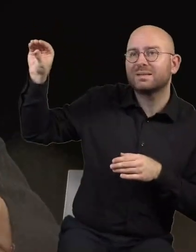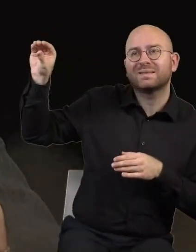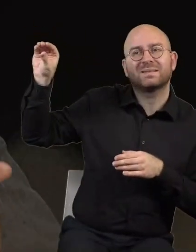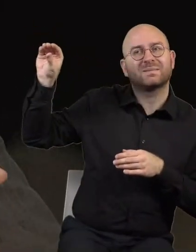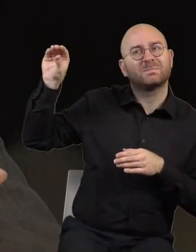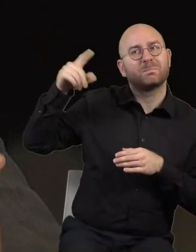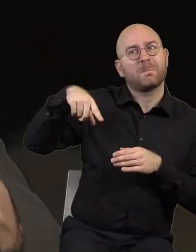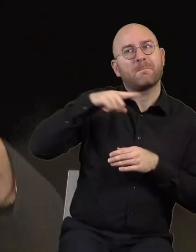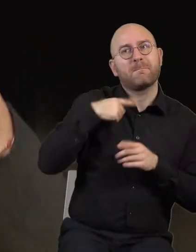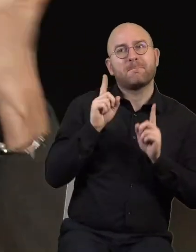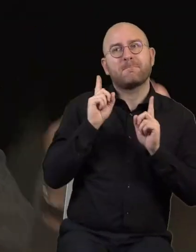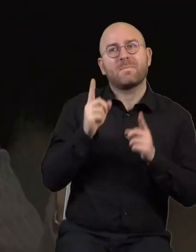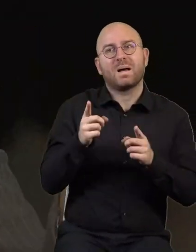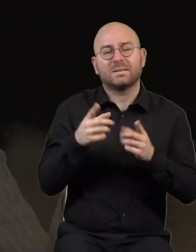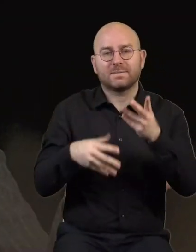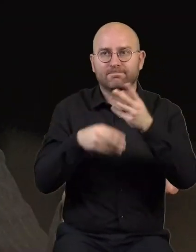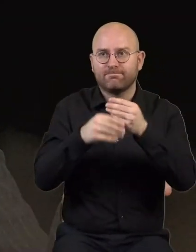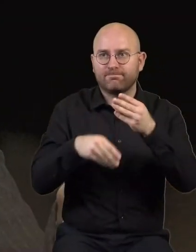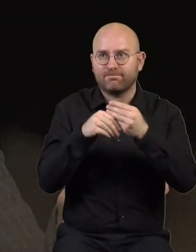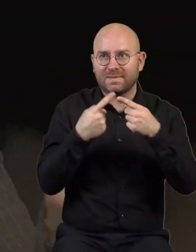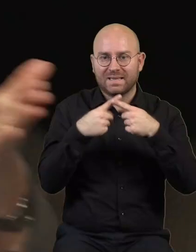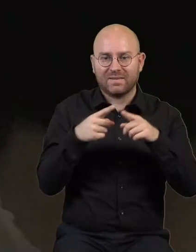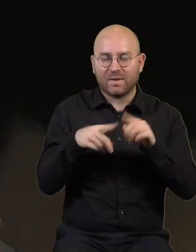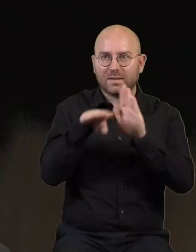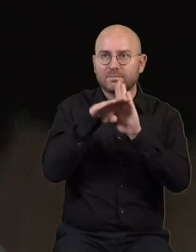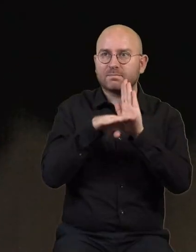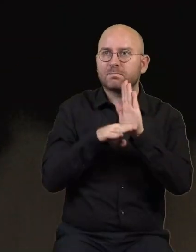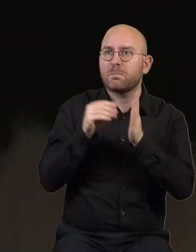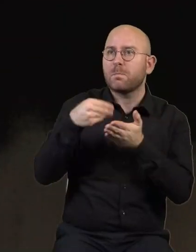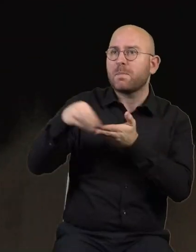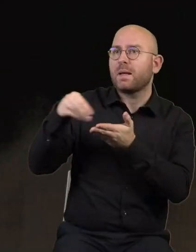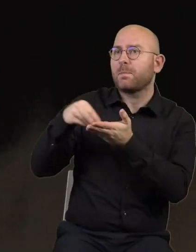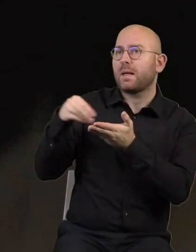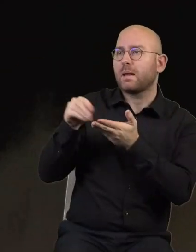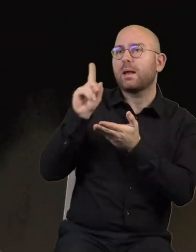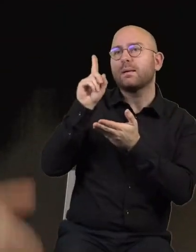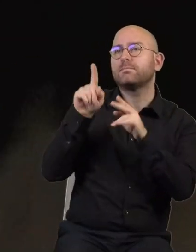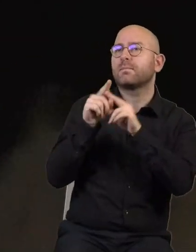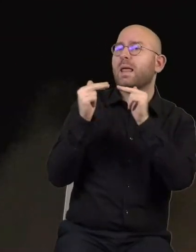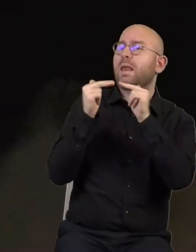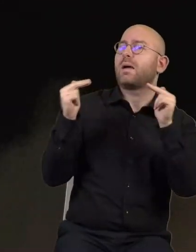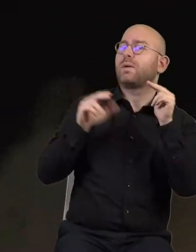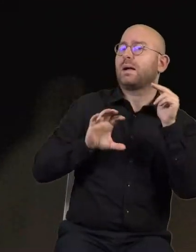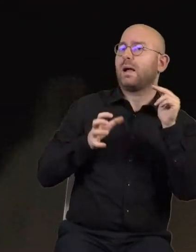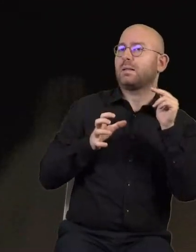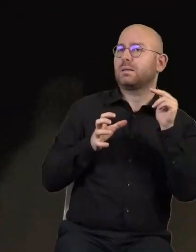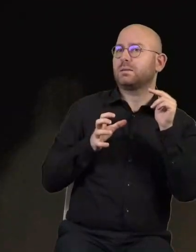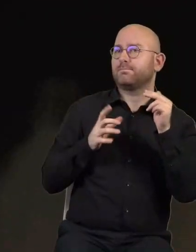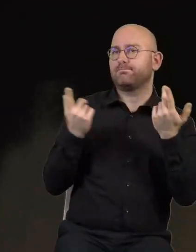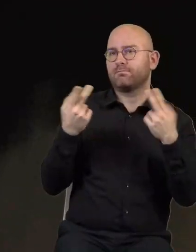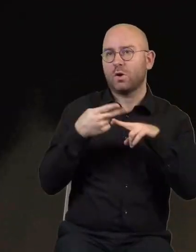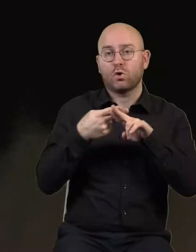doubling. There's a European mechanism working for that funding program, and then there's a national program